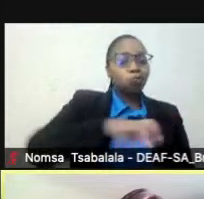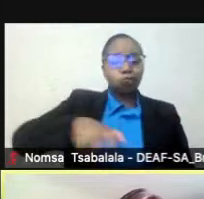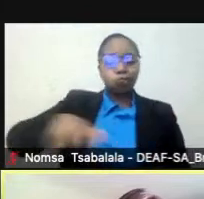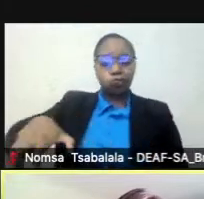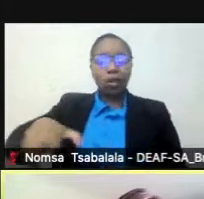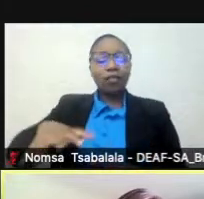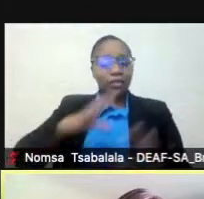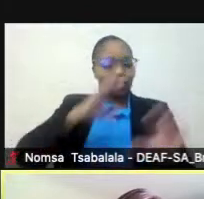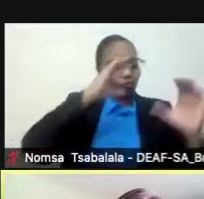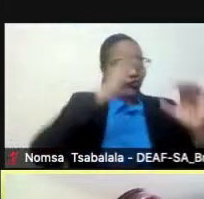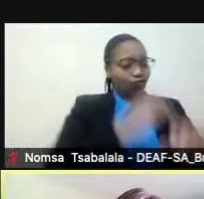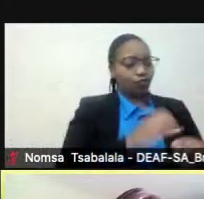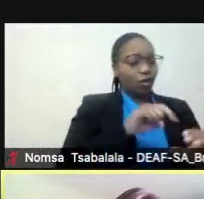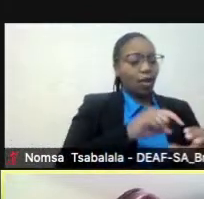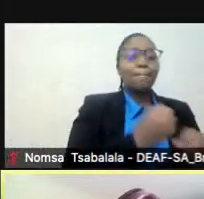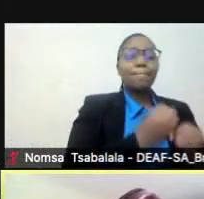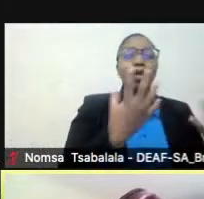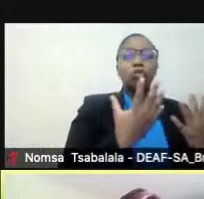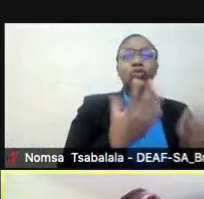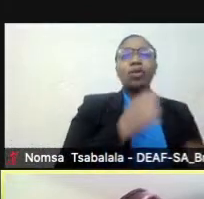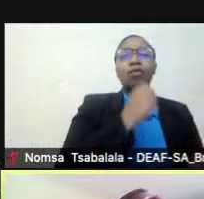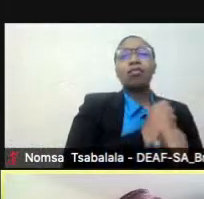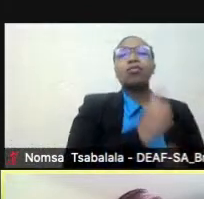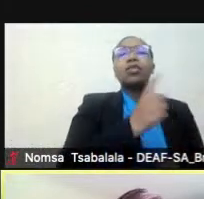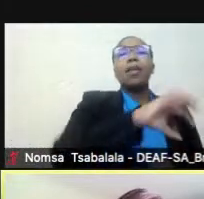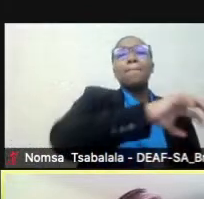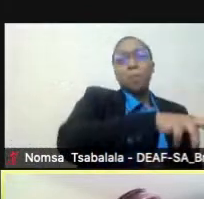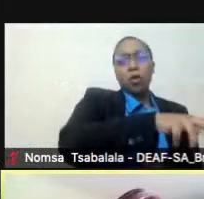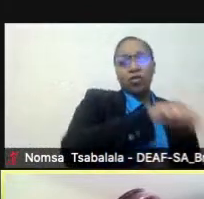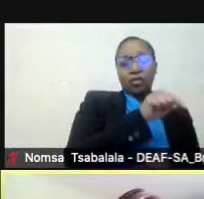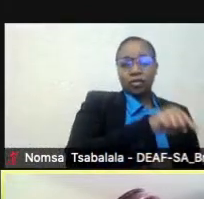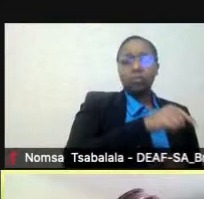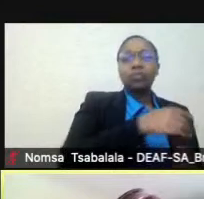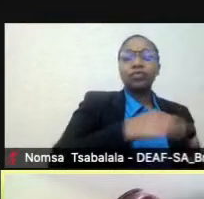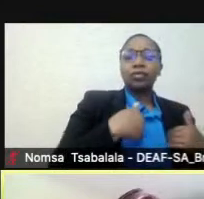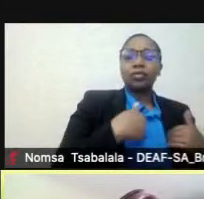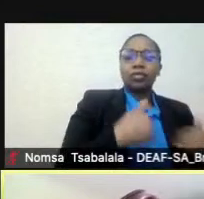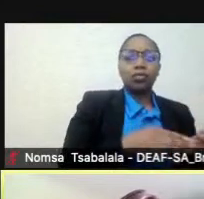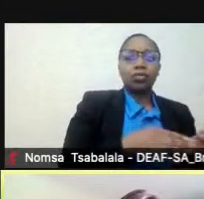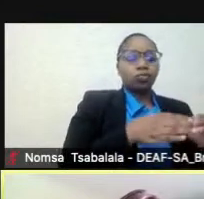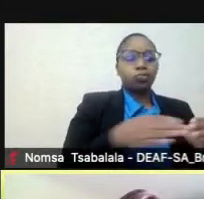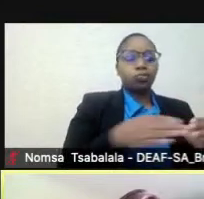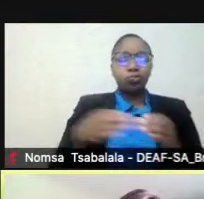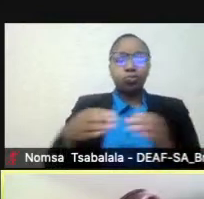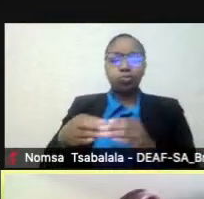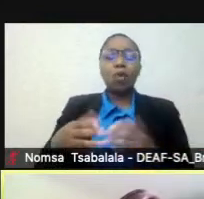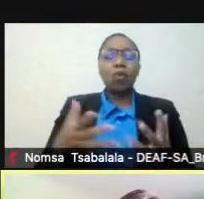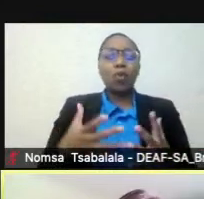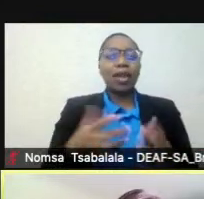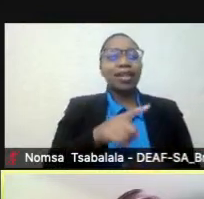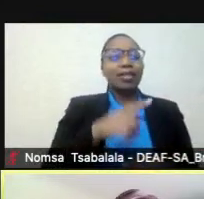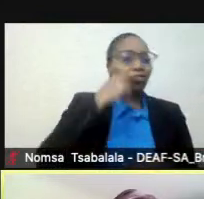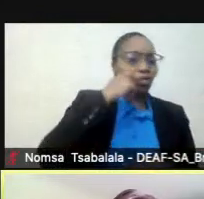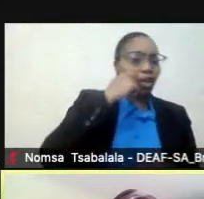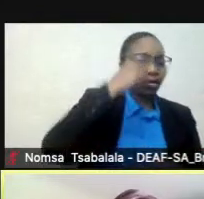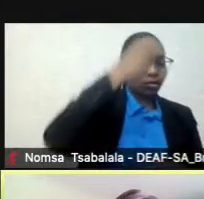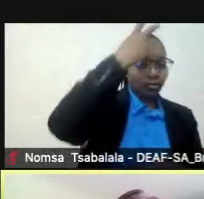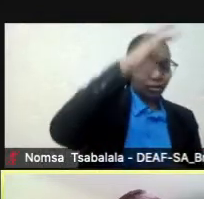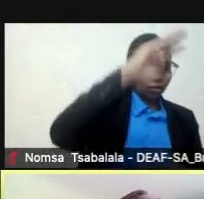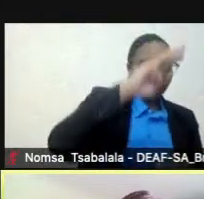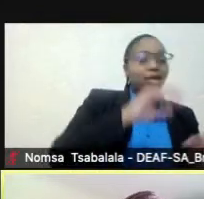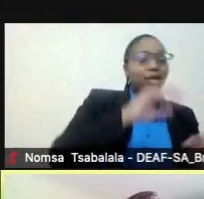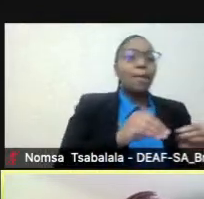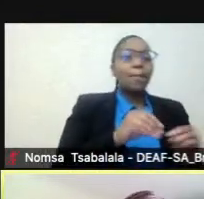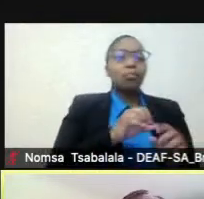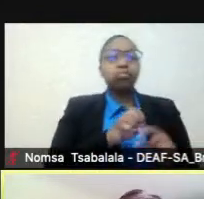concentrated mostly in the Gauteng province, where it started off with these clusters in Tshwane and quickly spread to other districts, and we are now